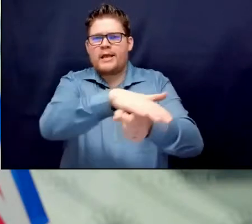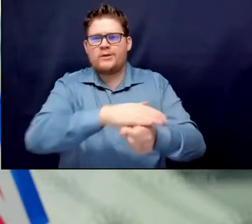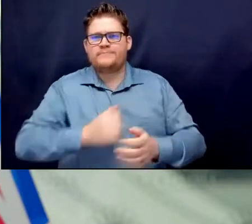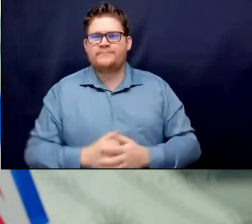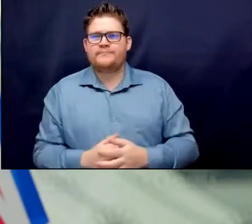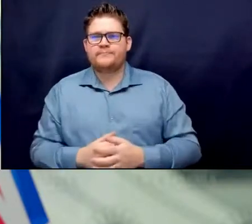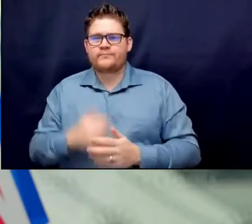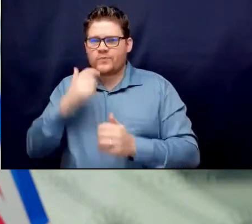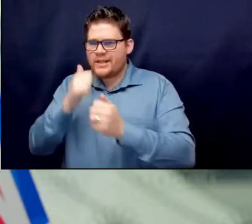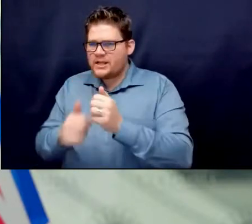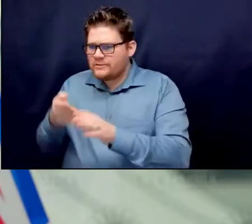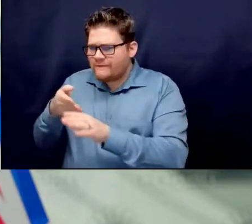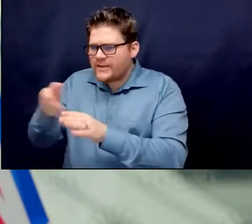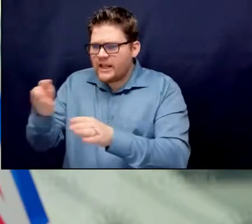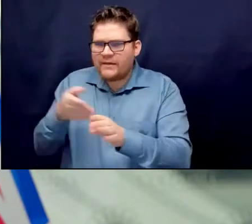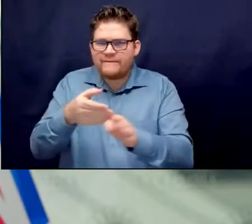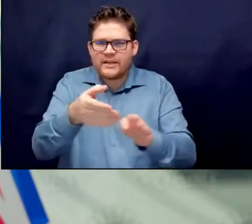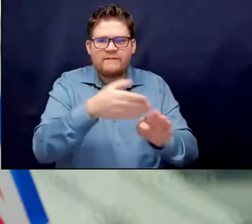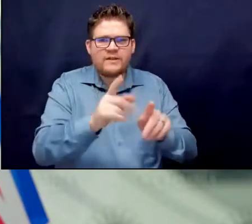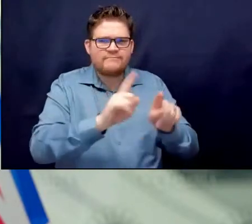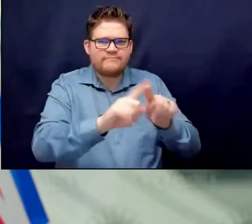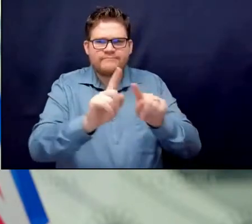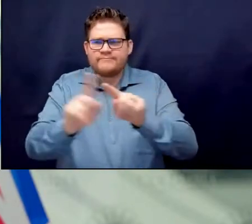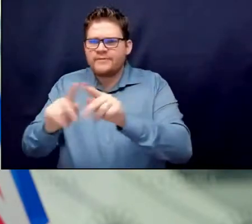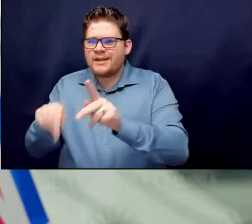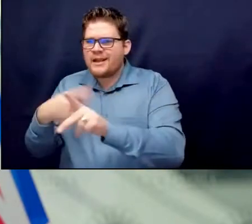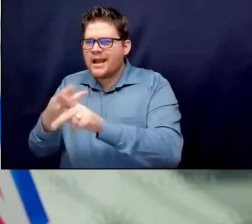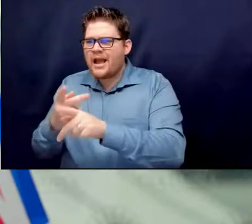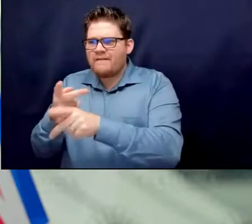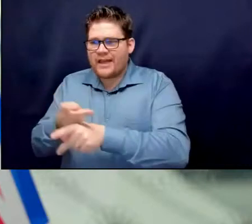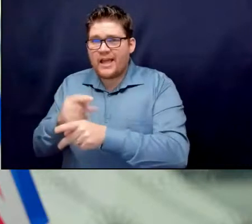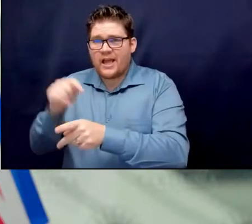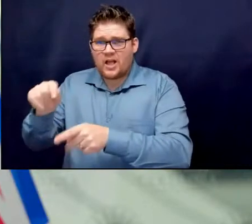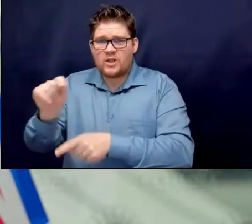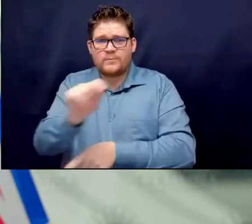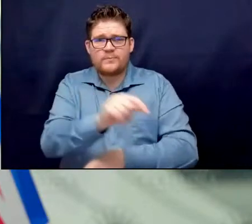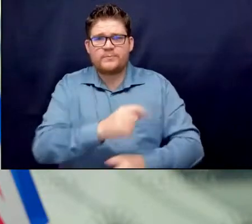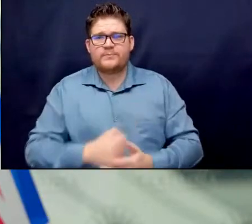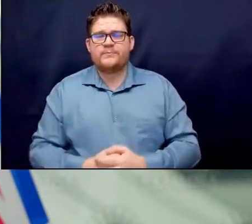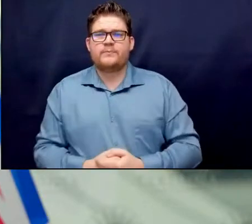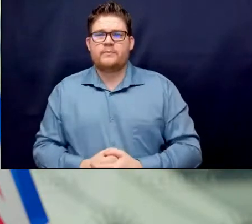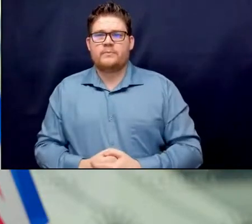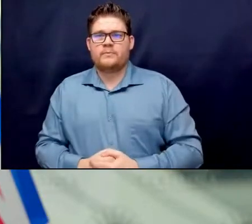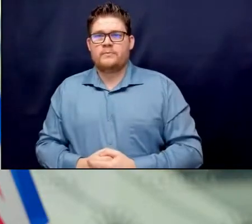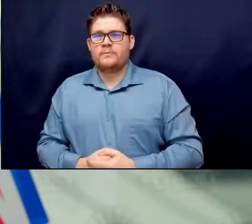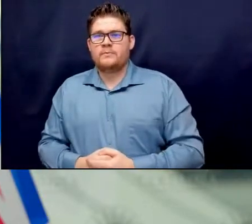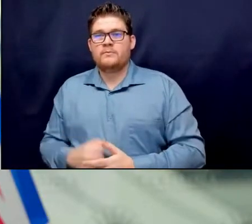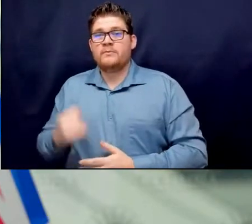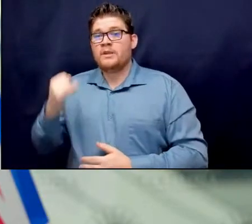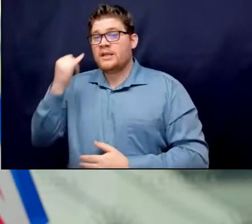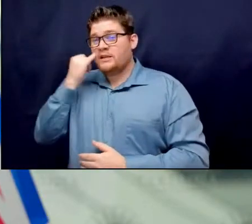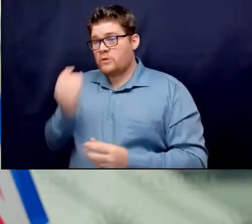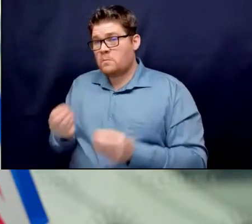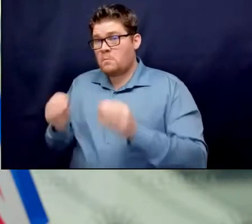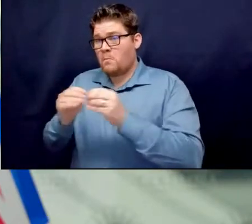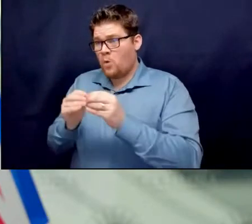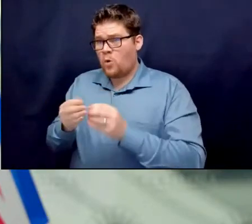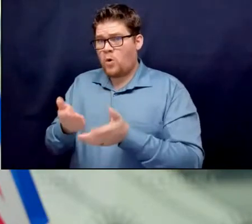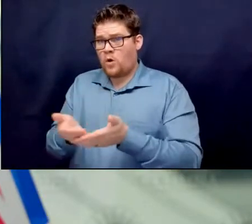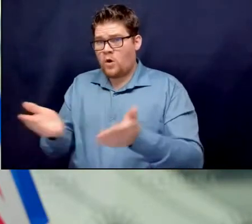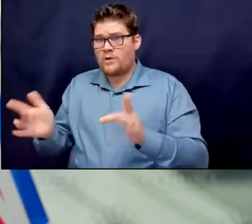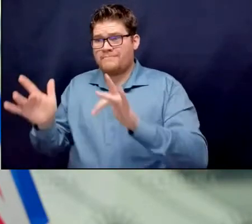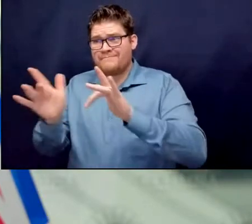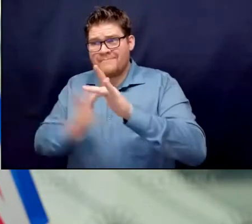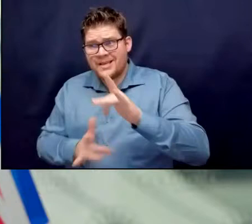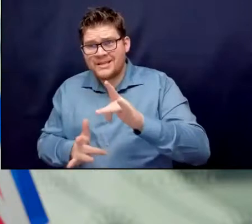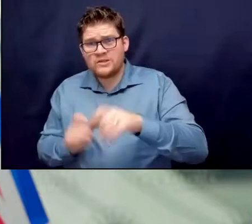across every part of public health care. So yes, it affects it. Yes, you can't have more people off sick and it not affect